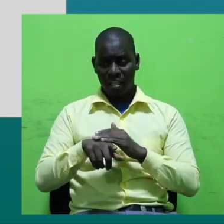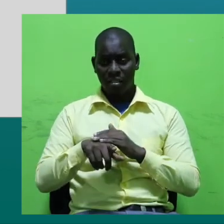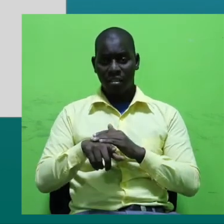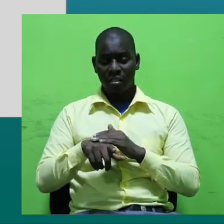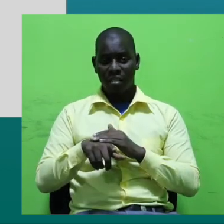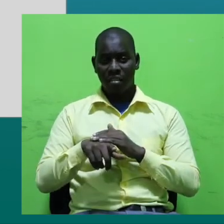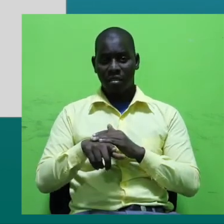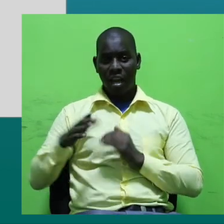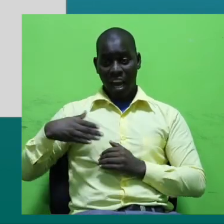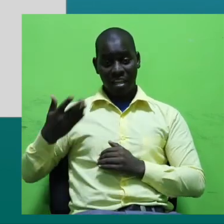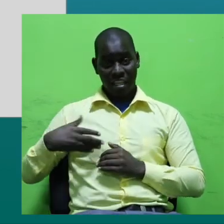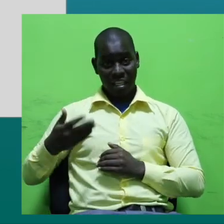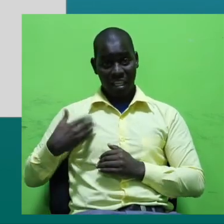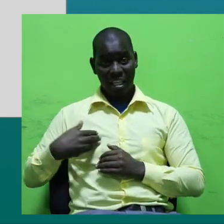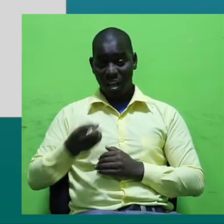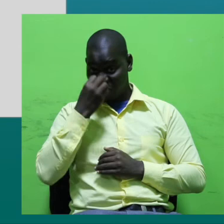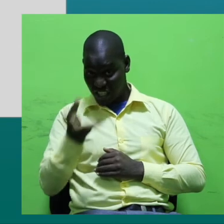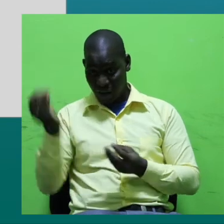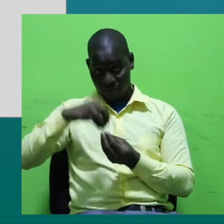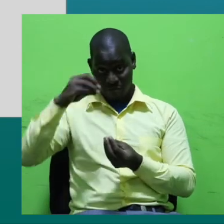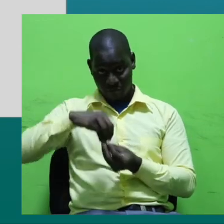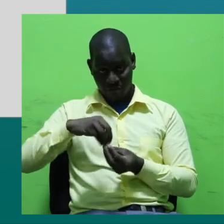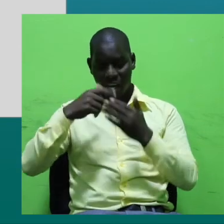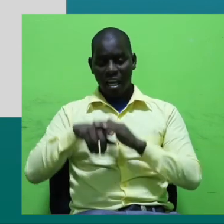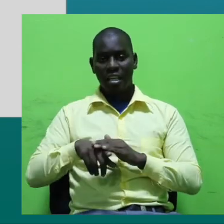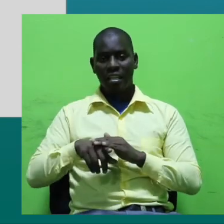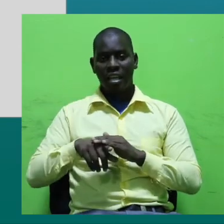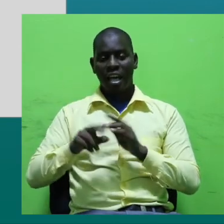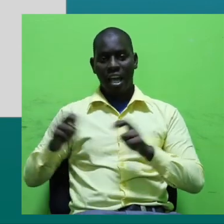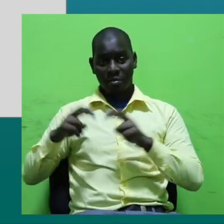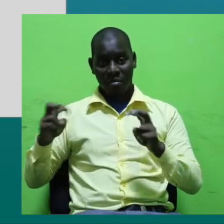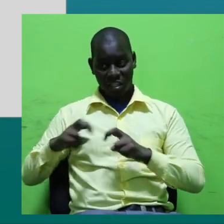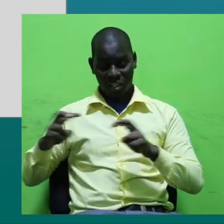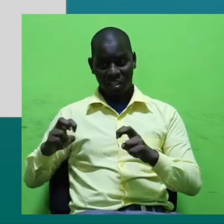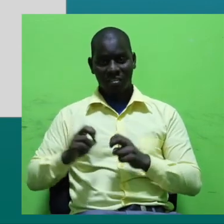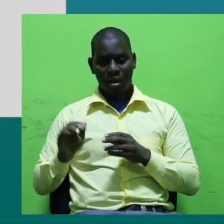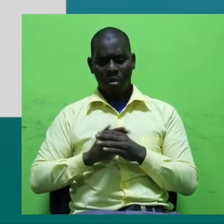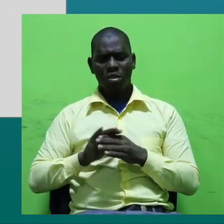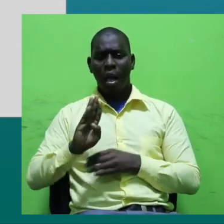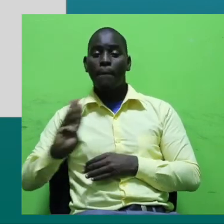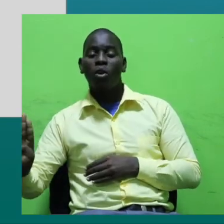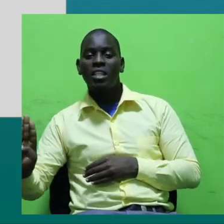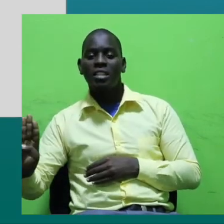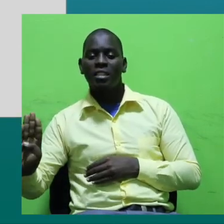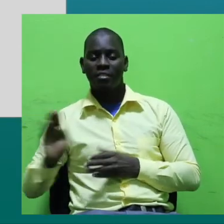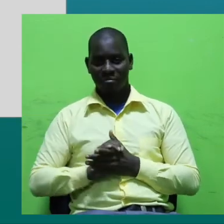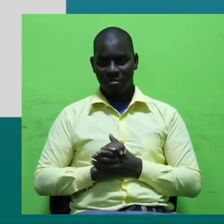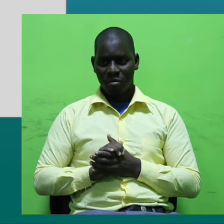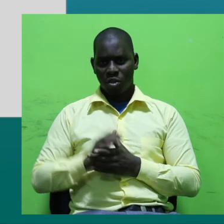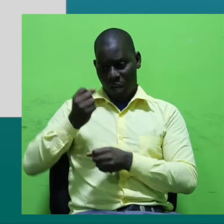to obtain the results. Independent variable. This is the condition that is changed